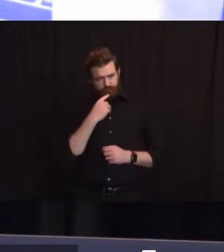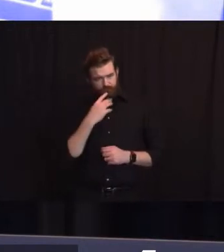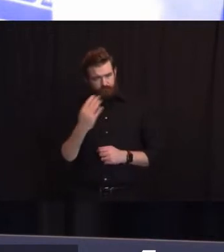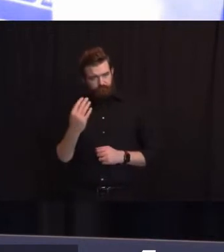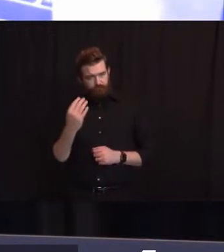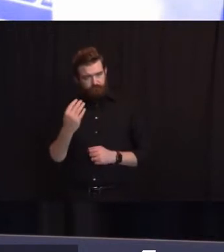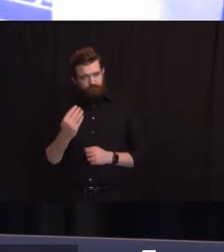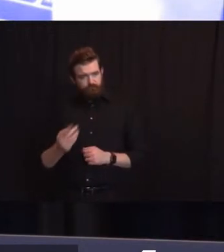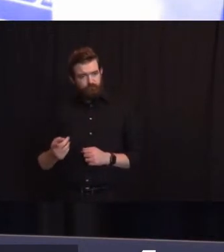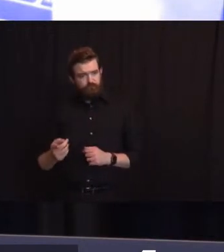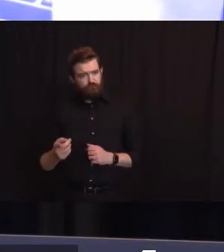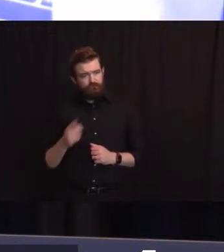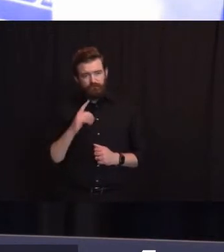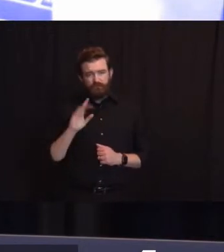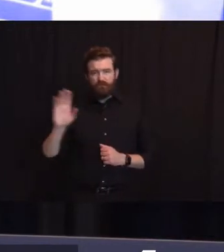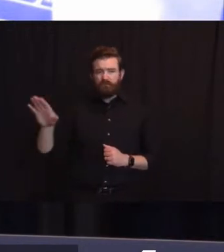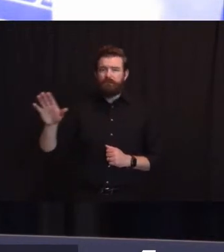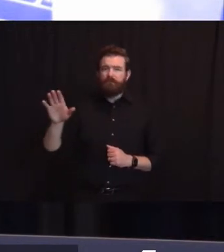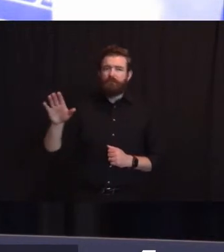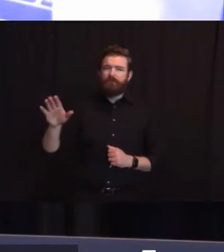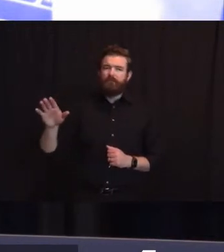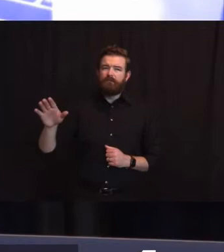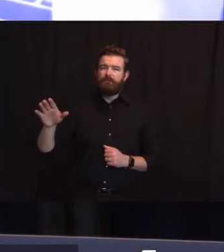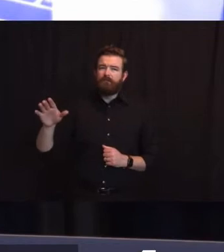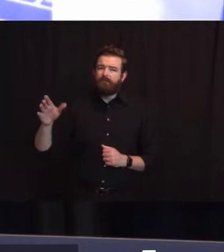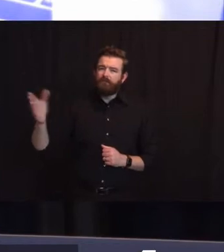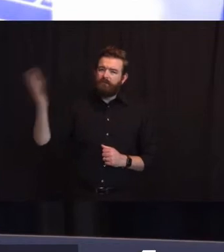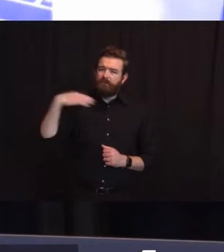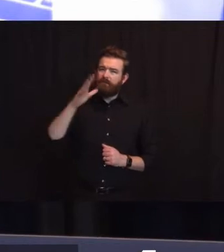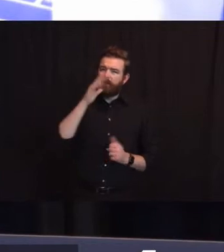need to get vaccinated. Yeah. The kids are smart.